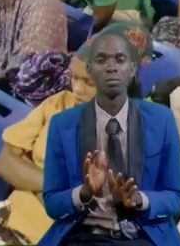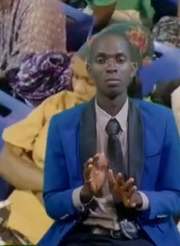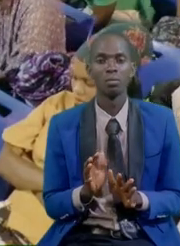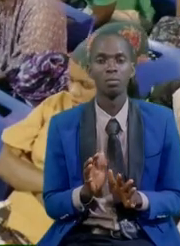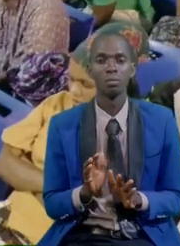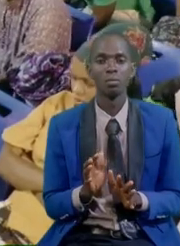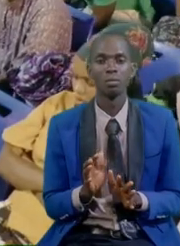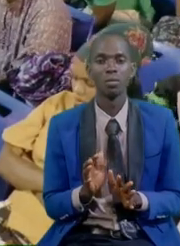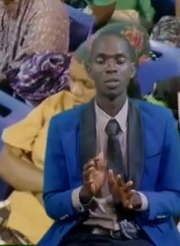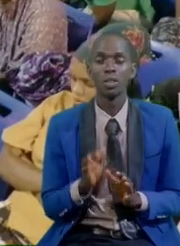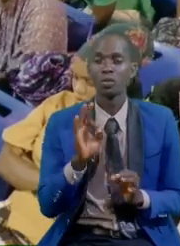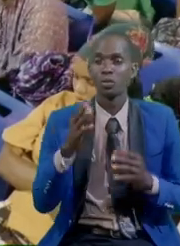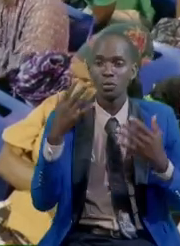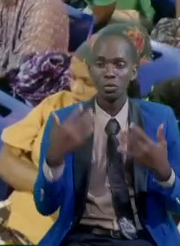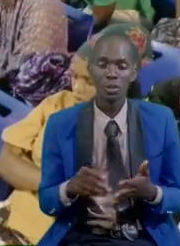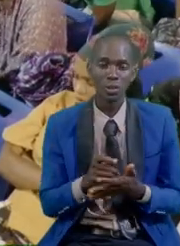you signify.